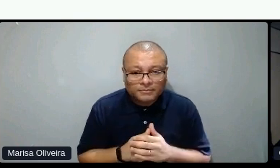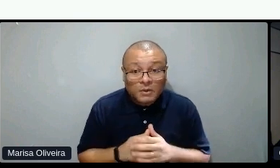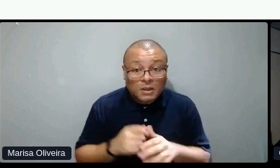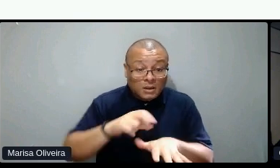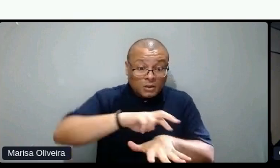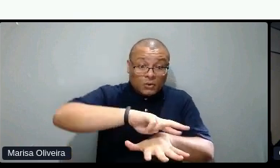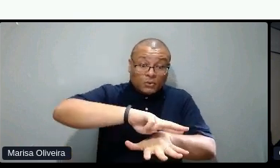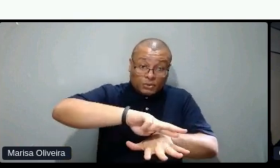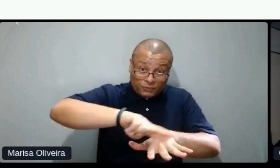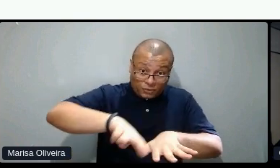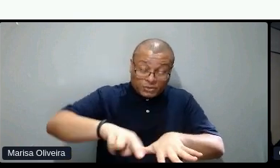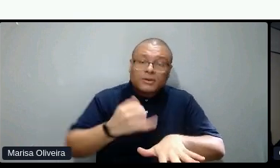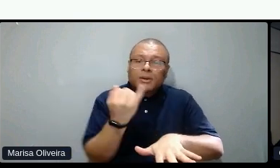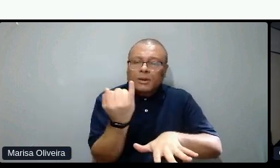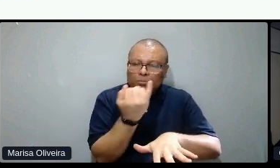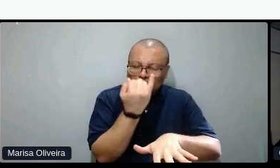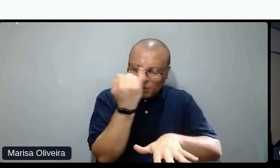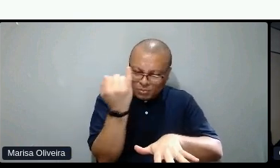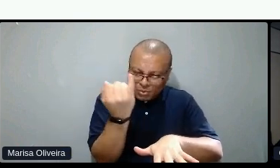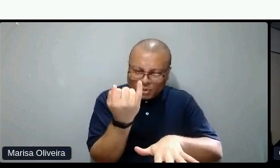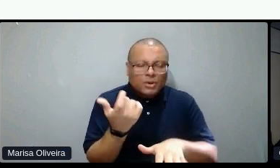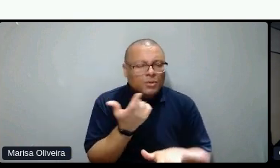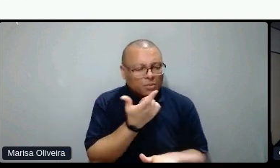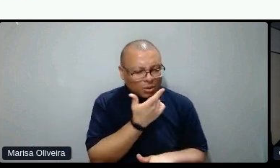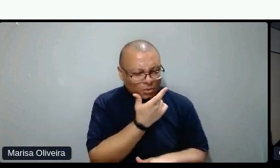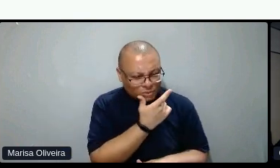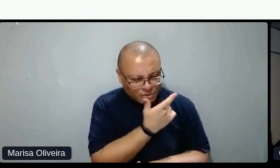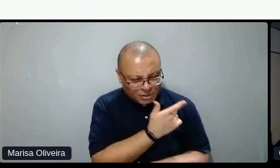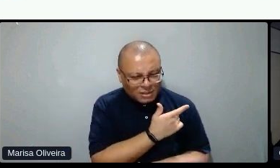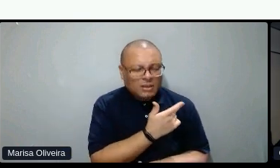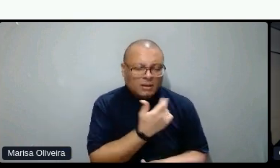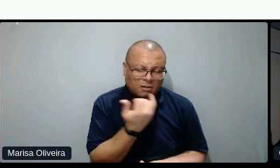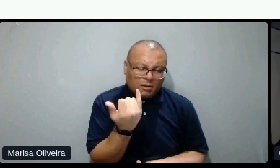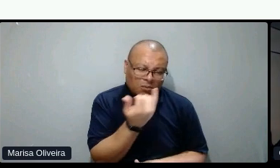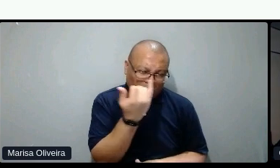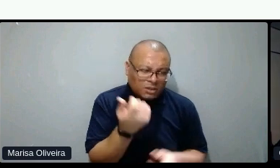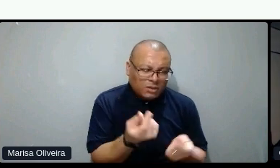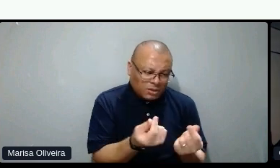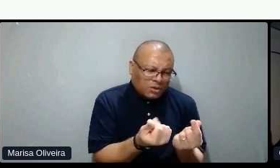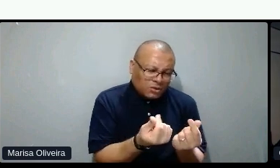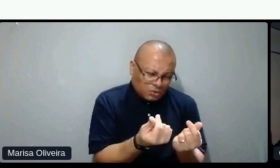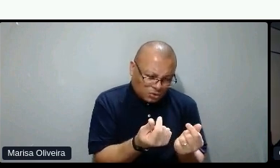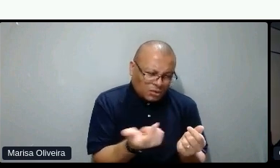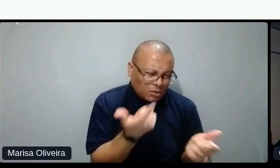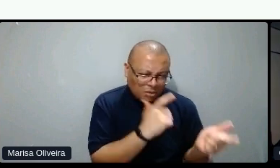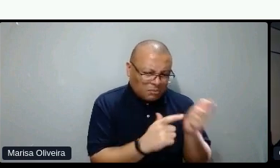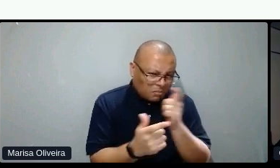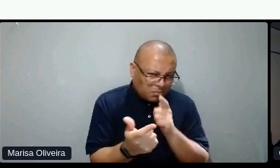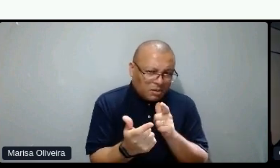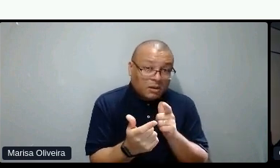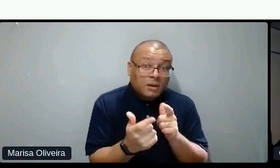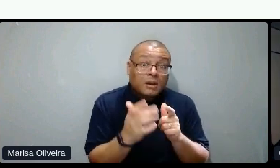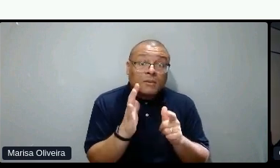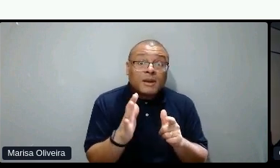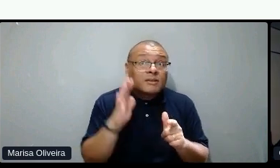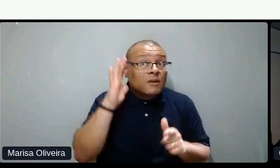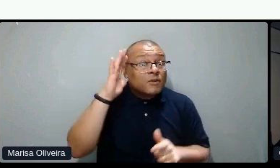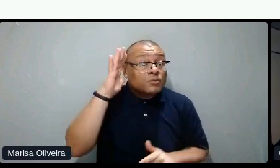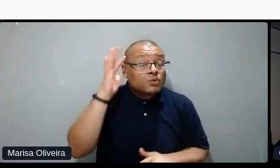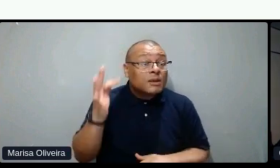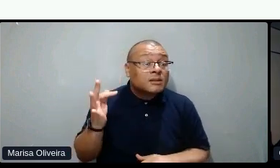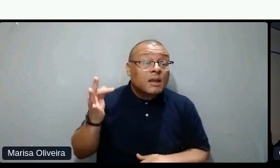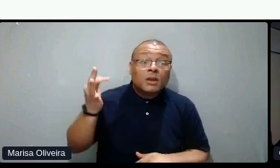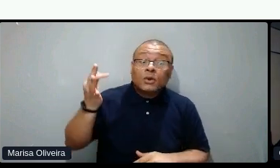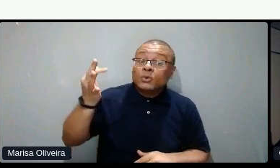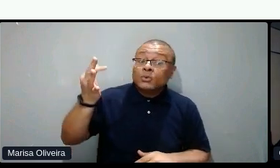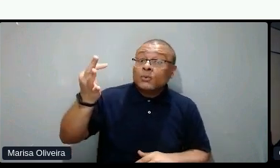diversity is important for how much money we make for the product, there's also a part about moving to the future.